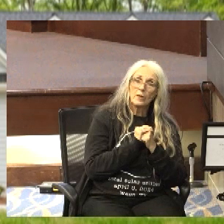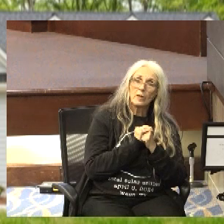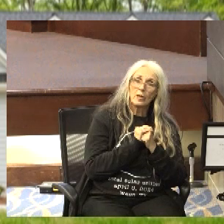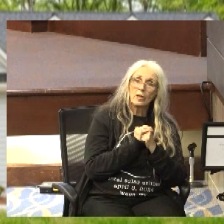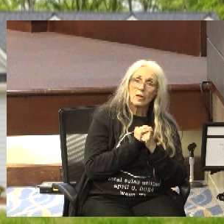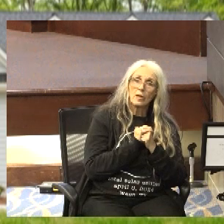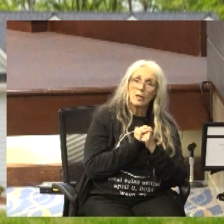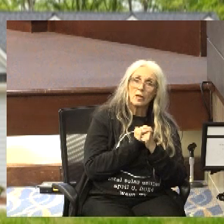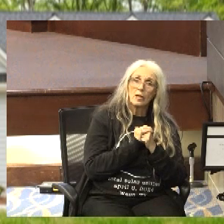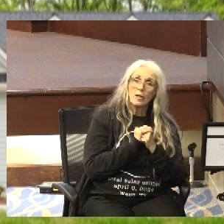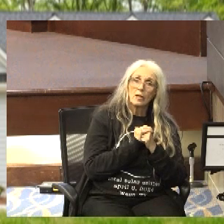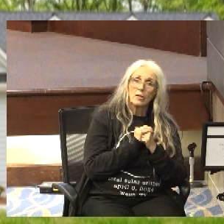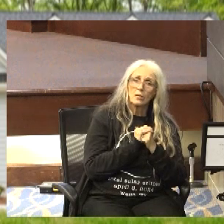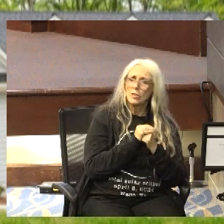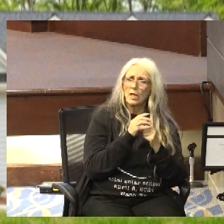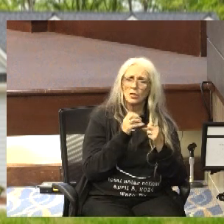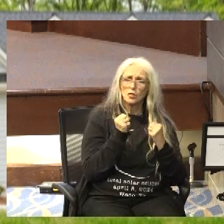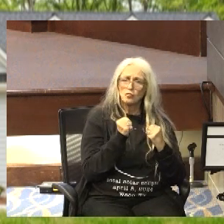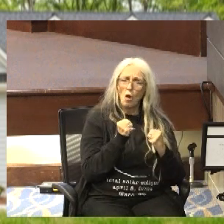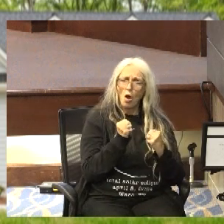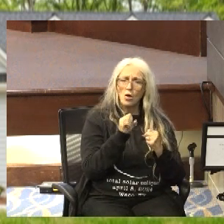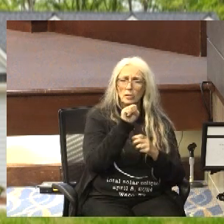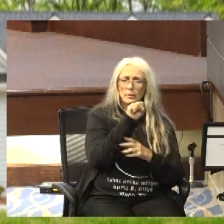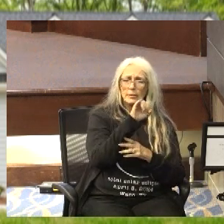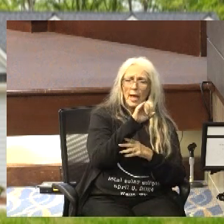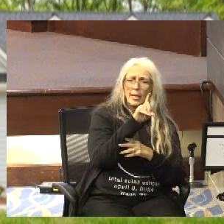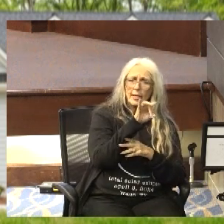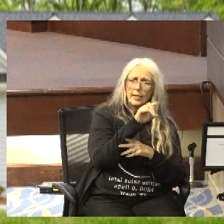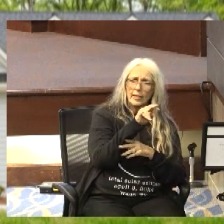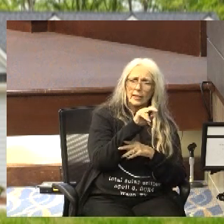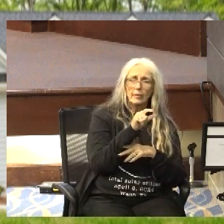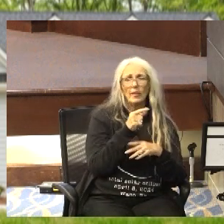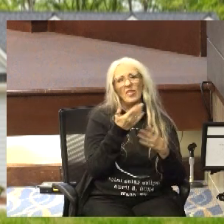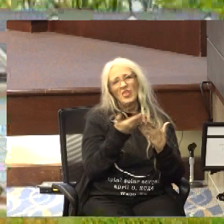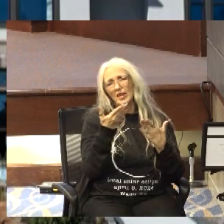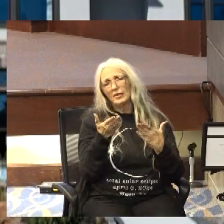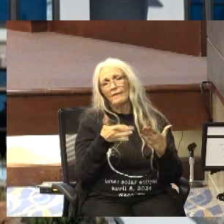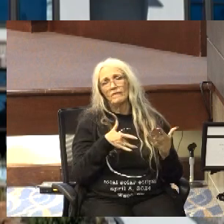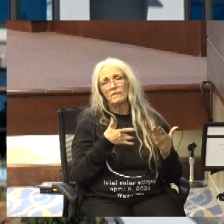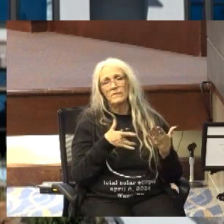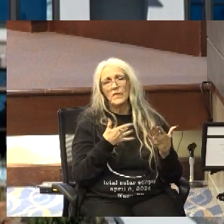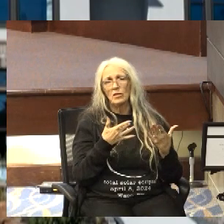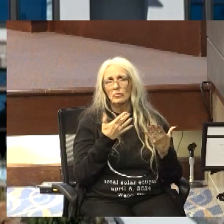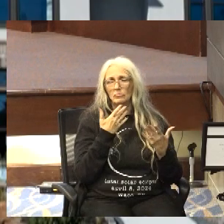Hardy siding, things that are just feel soft and warm.